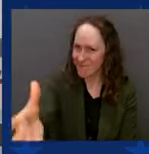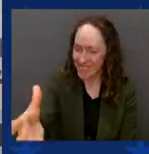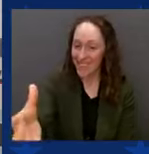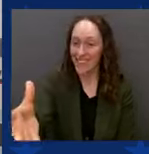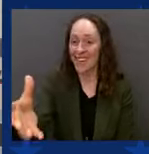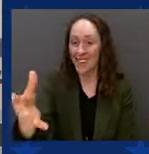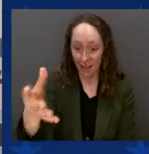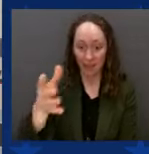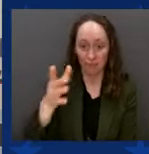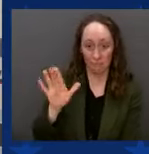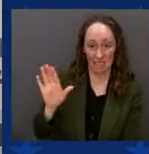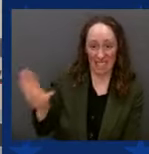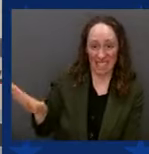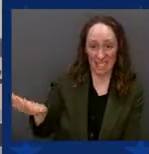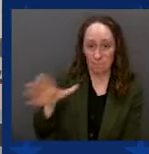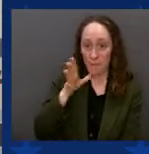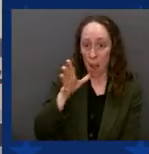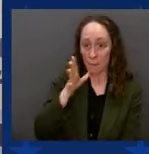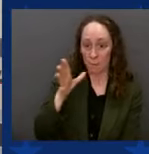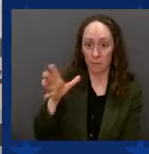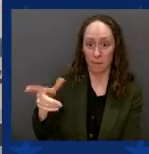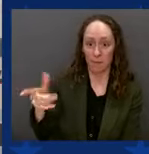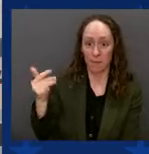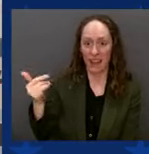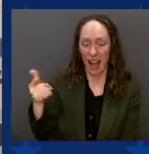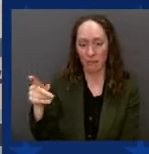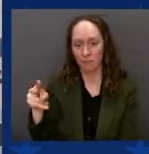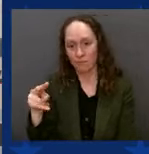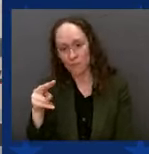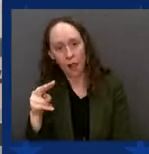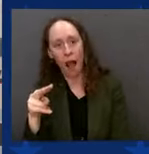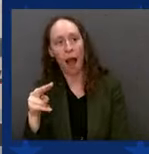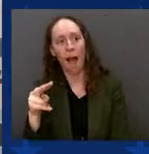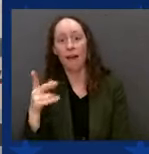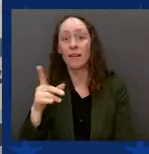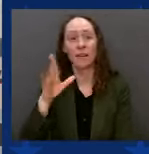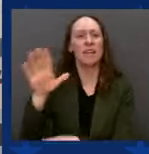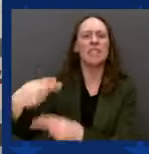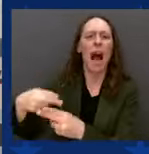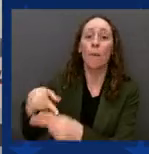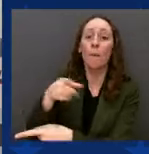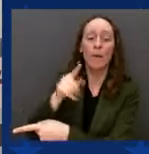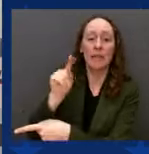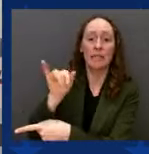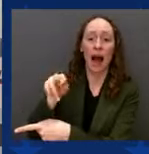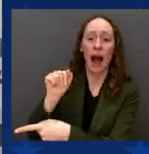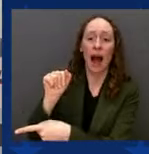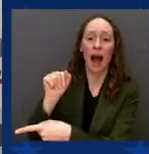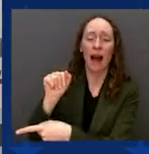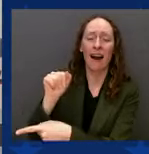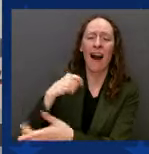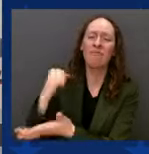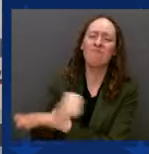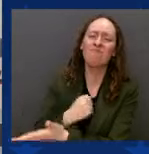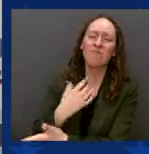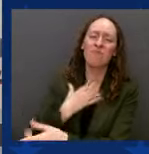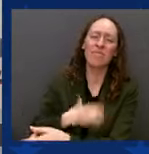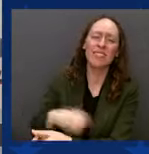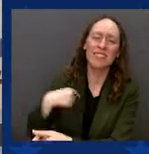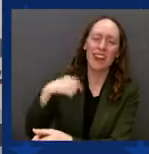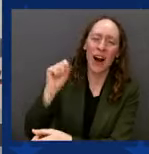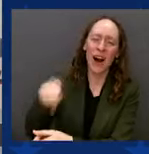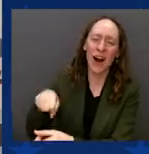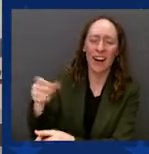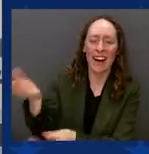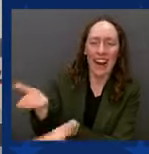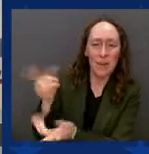Tina, I don't know, I wish you were here, I could meet you, but they say, and they speak in a little bit of an accent in Southern Delaware, talk at you like